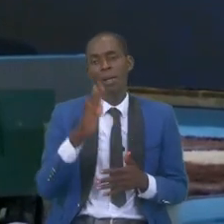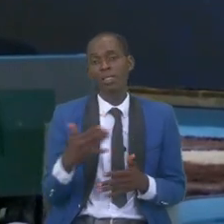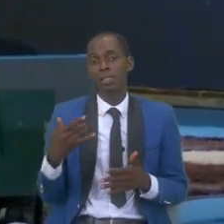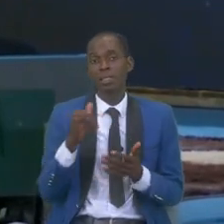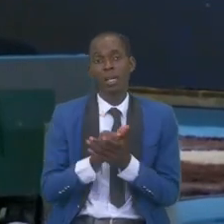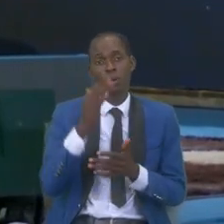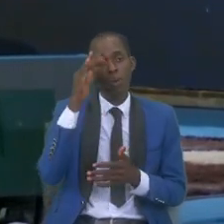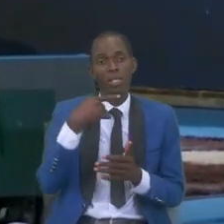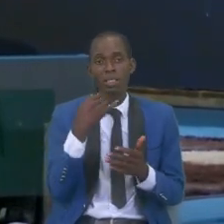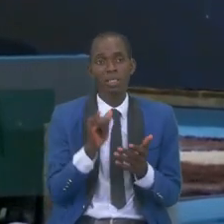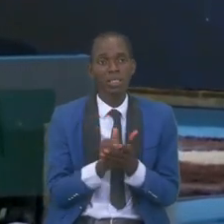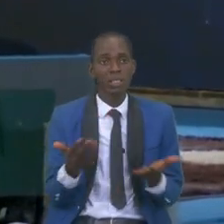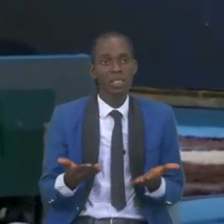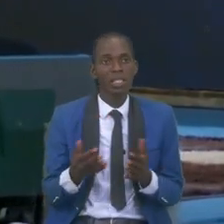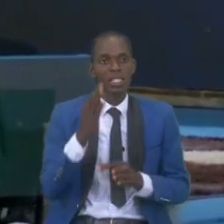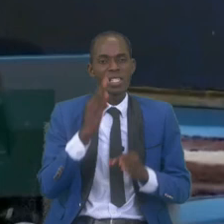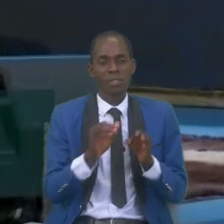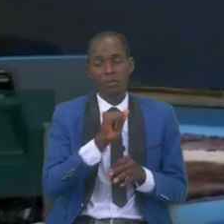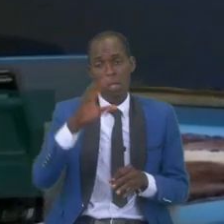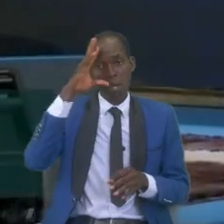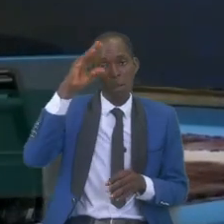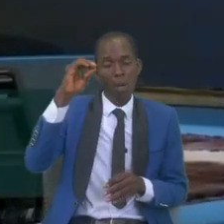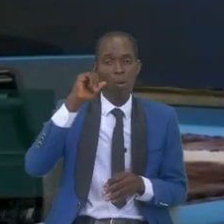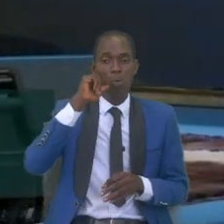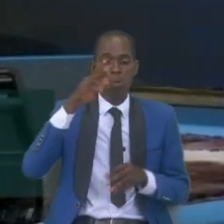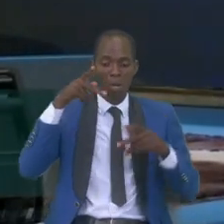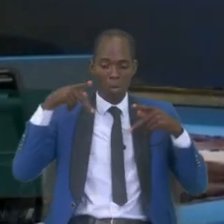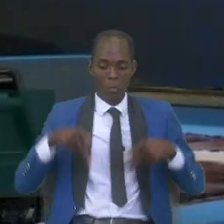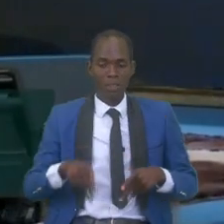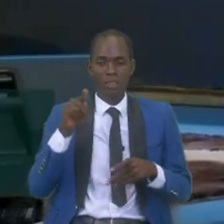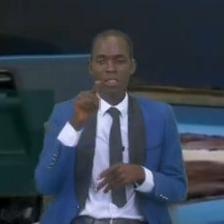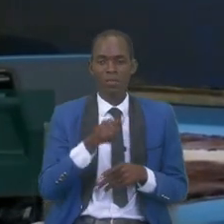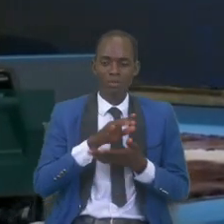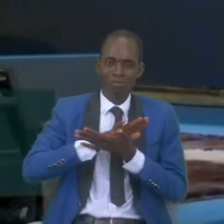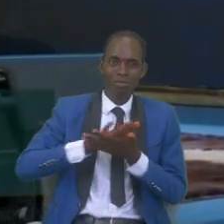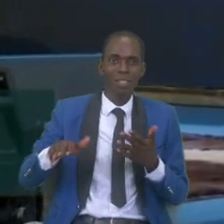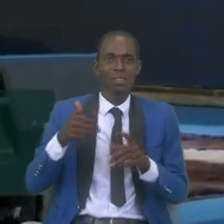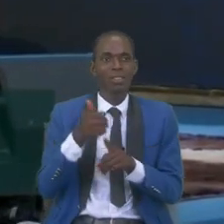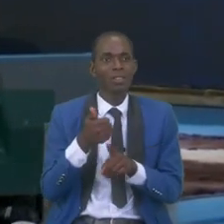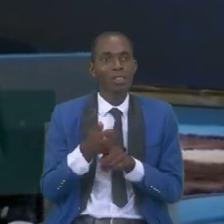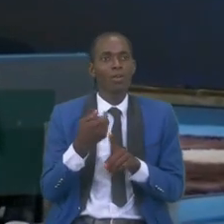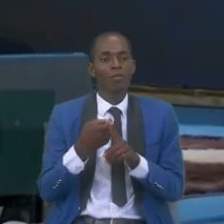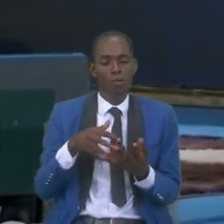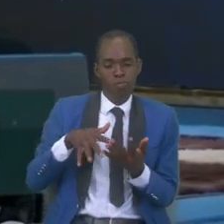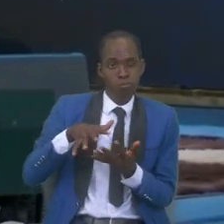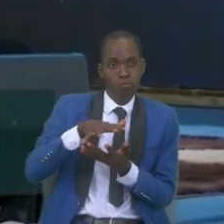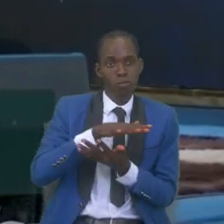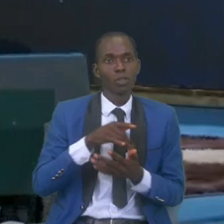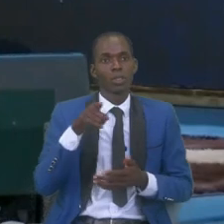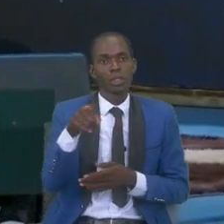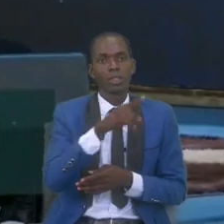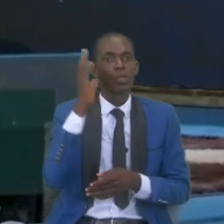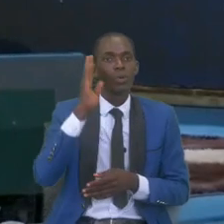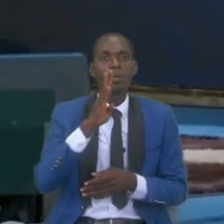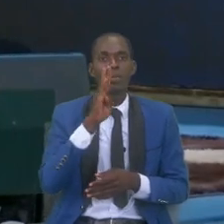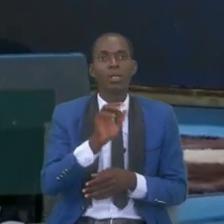a woman, if a person therefore purge himself from these, it shall be a vessel unto honor,